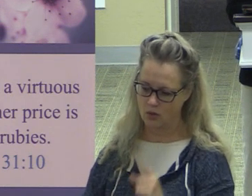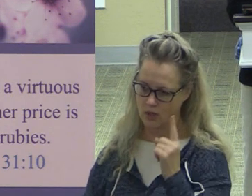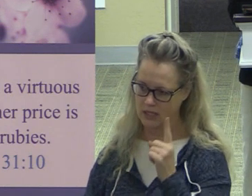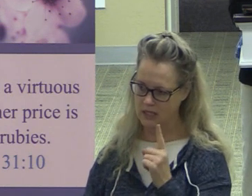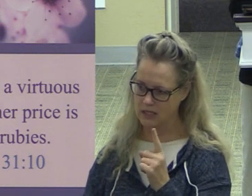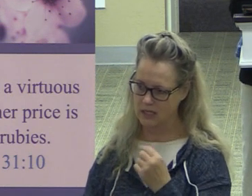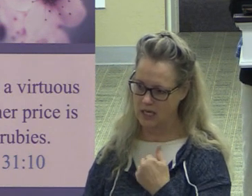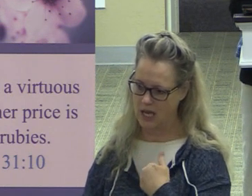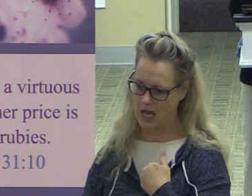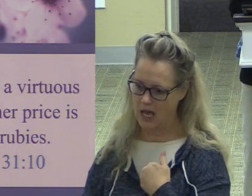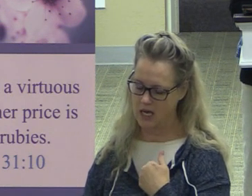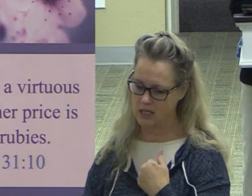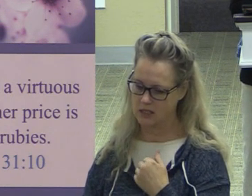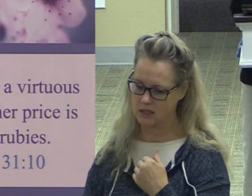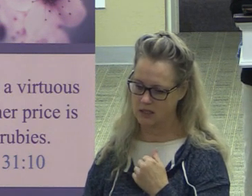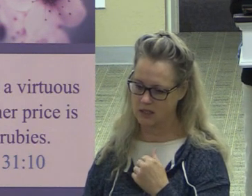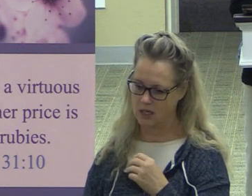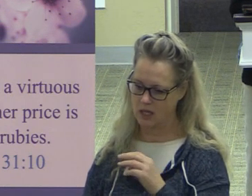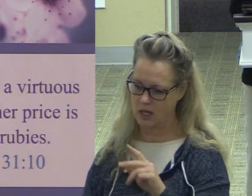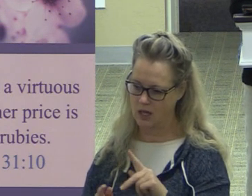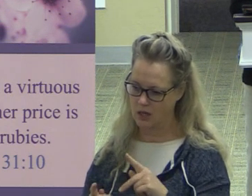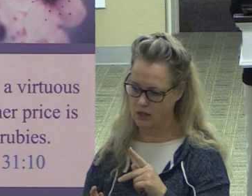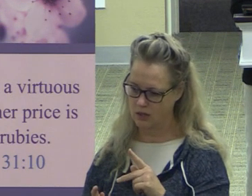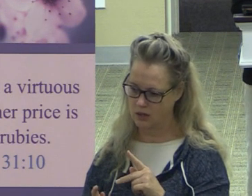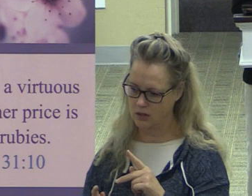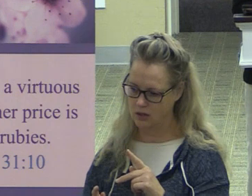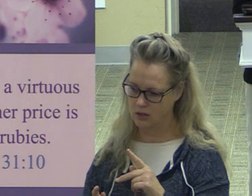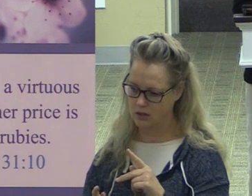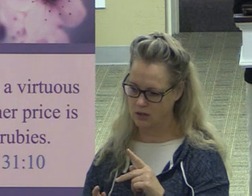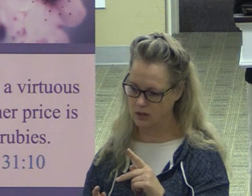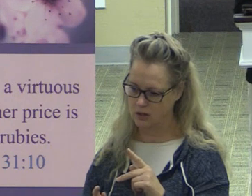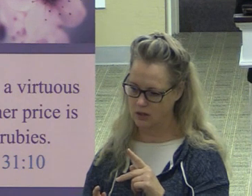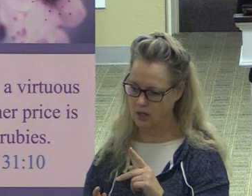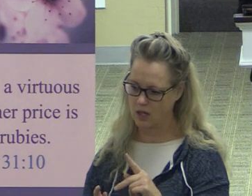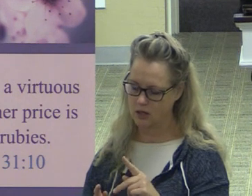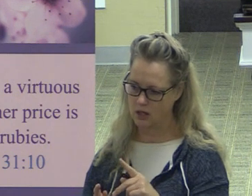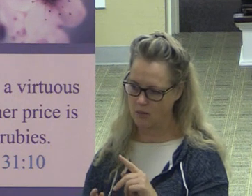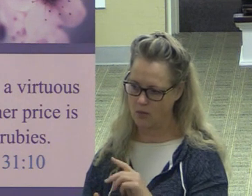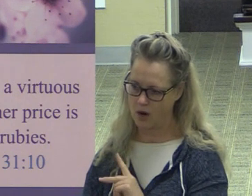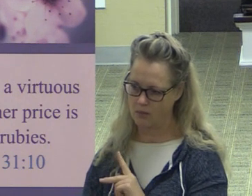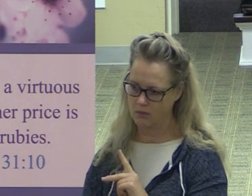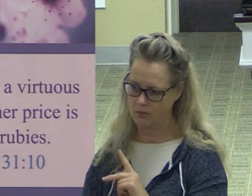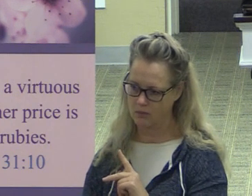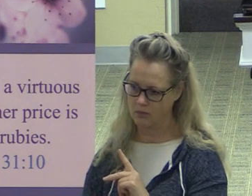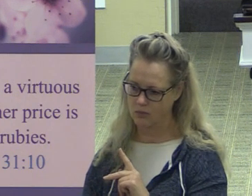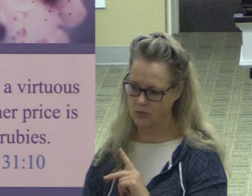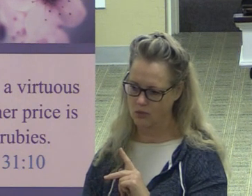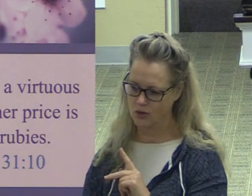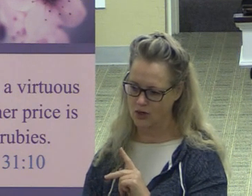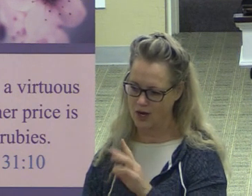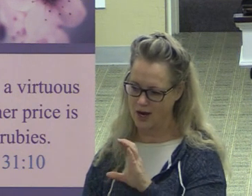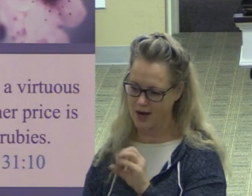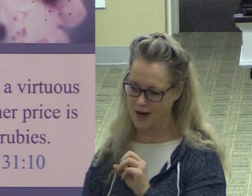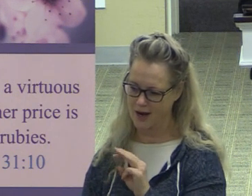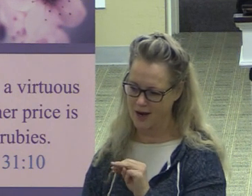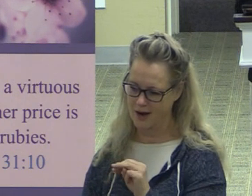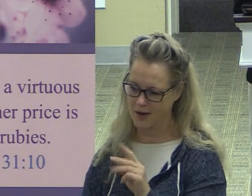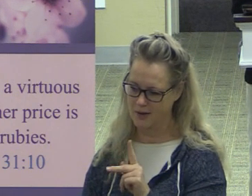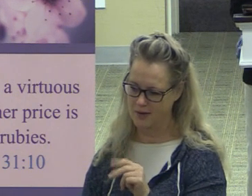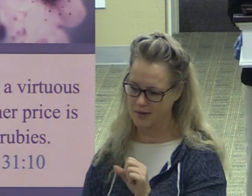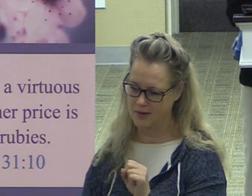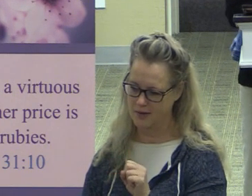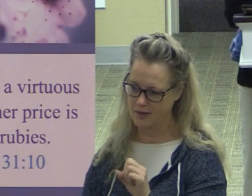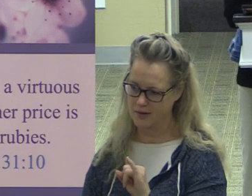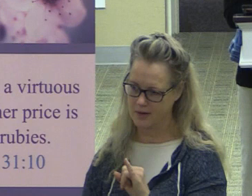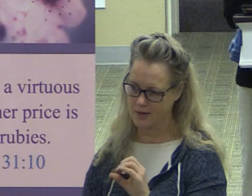the proper, pure compassion for all of us, for everyone in our life, for all the situations. He has all the wisdom.